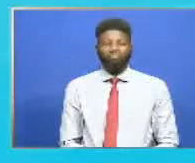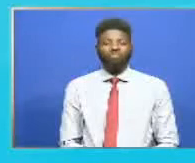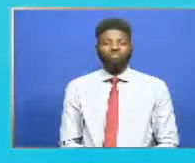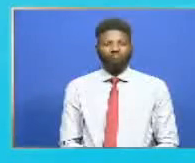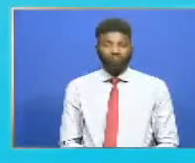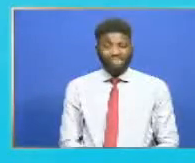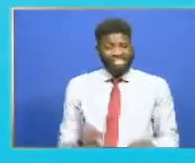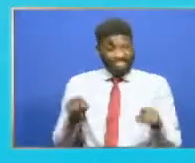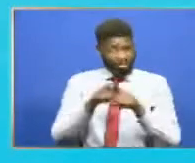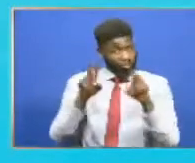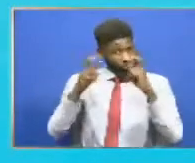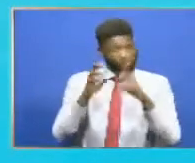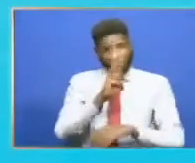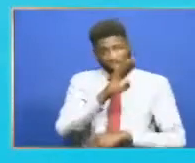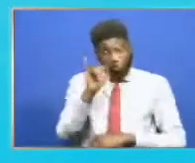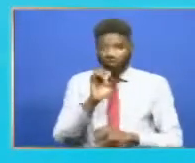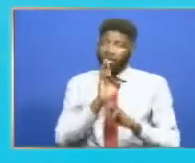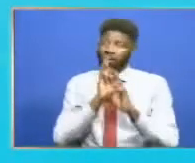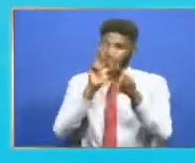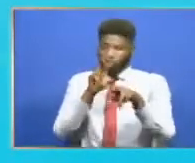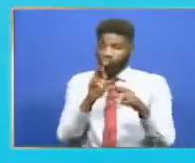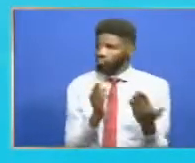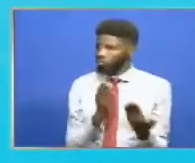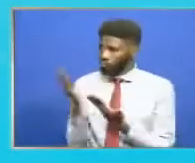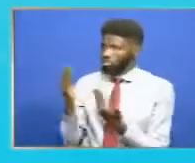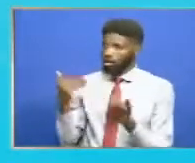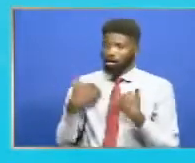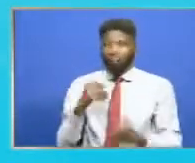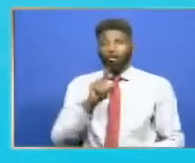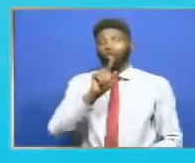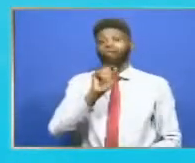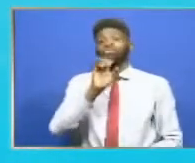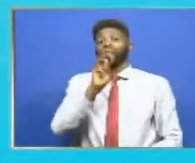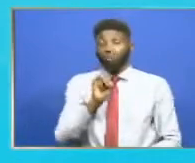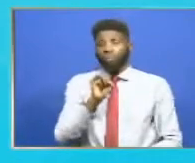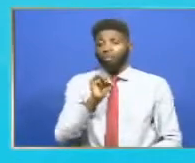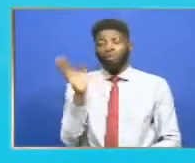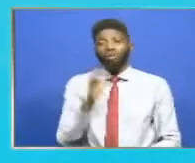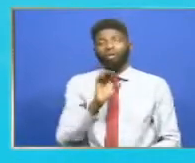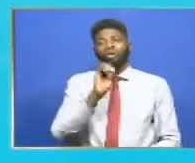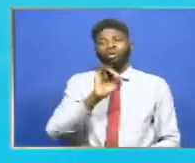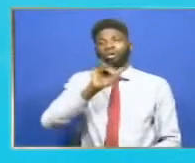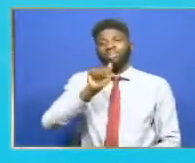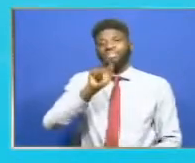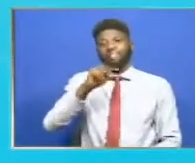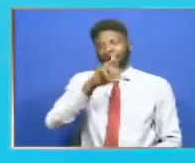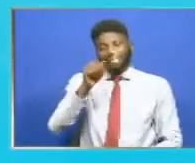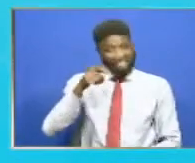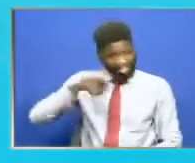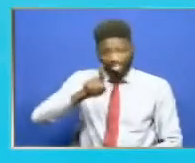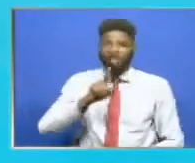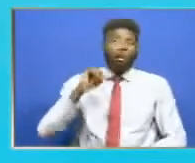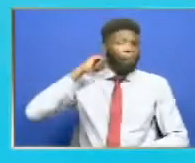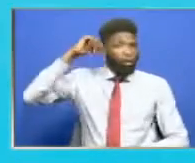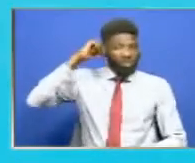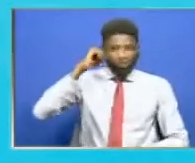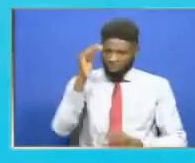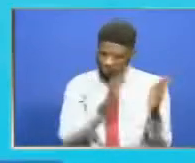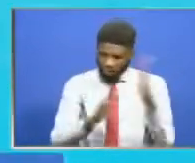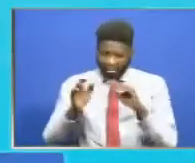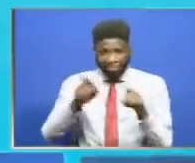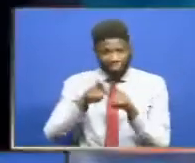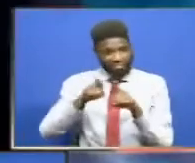And still on the BBI report, I'm now joined by Tom Ojanga, who is a political strategist and also a political